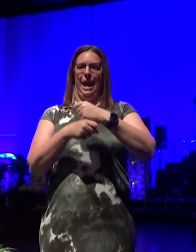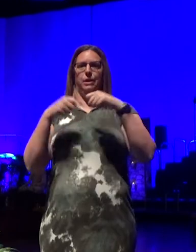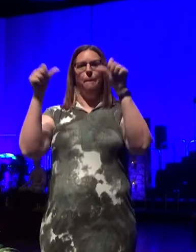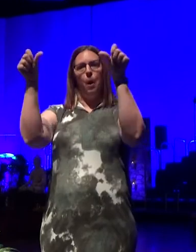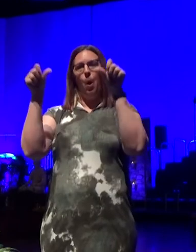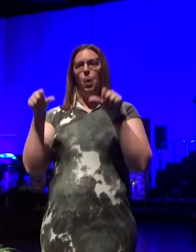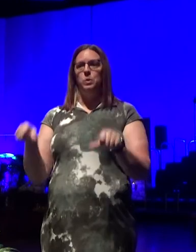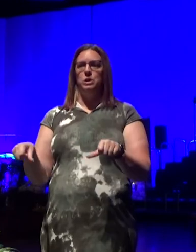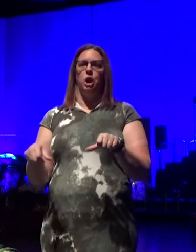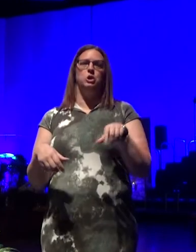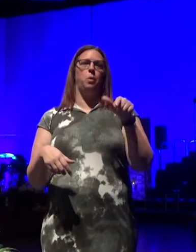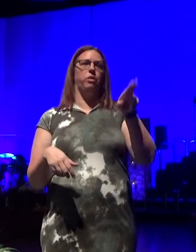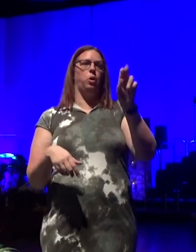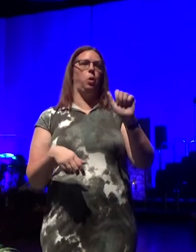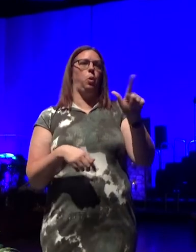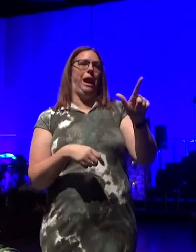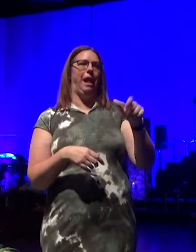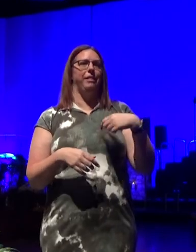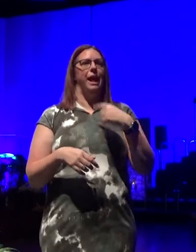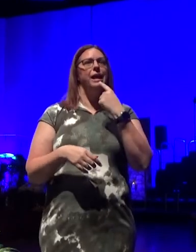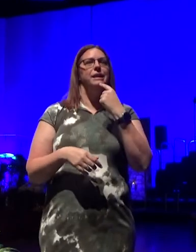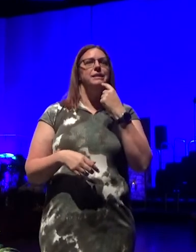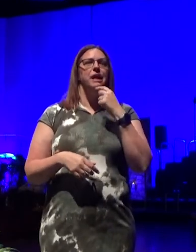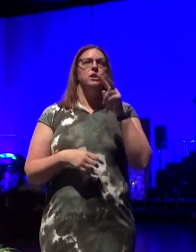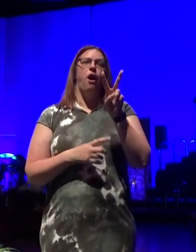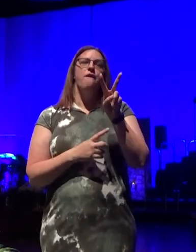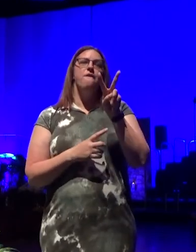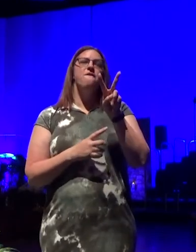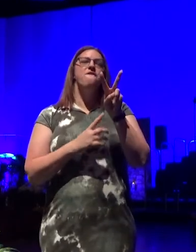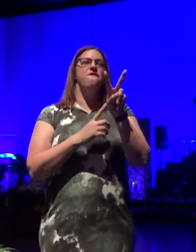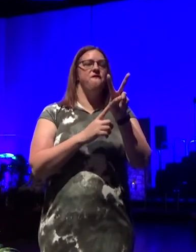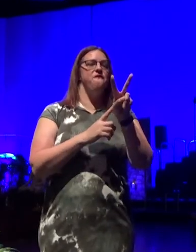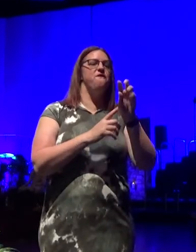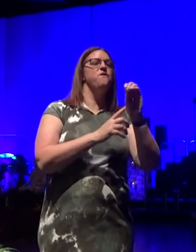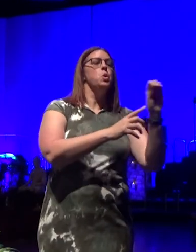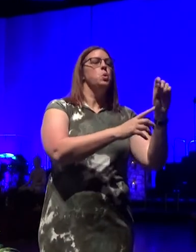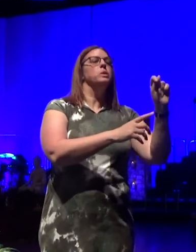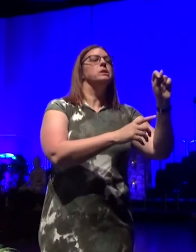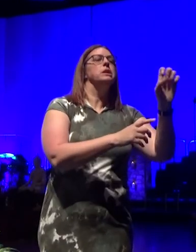things like "Voot for Josh," all misspelled. And